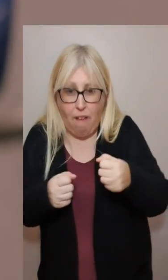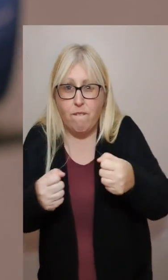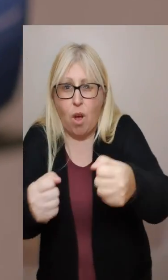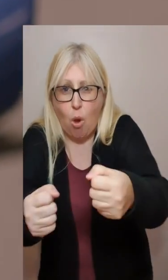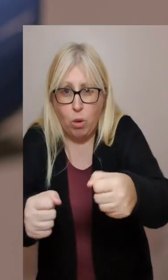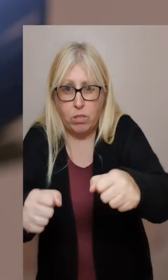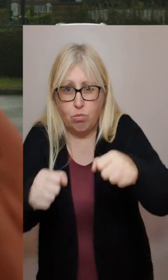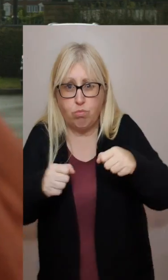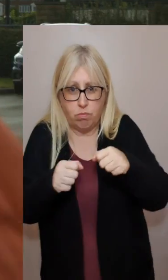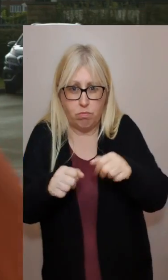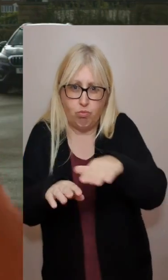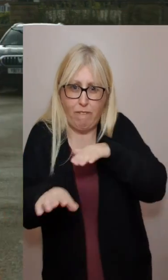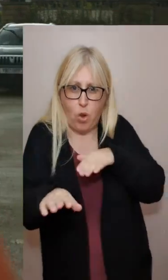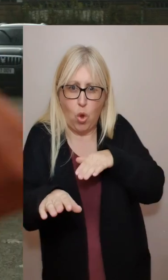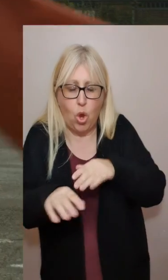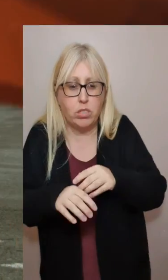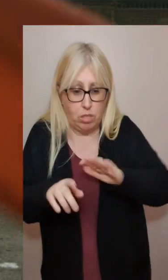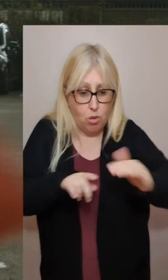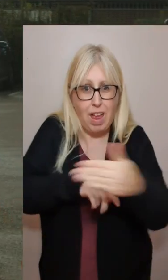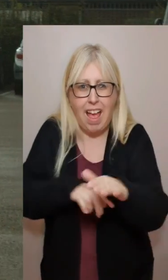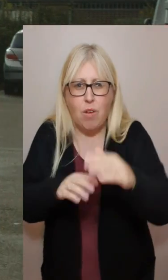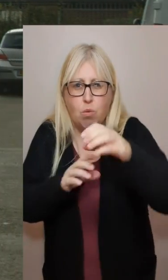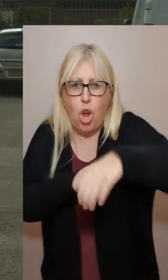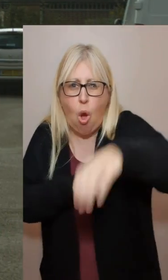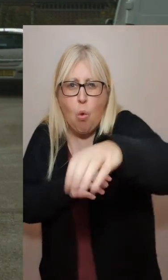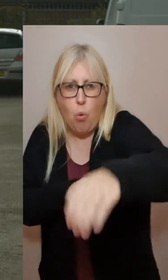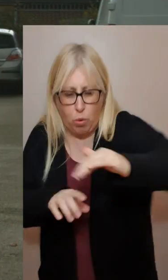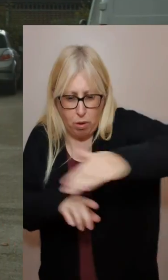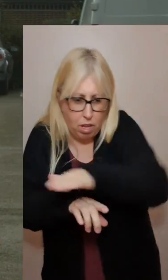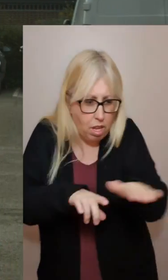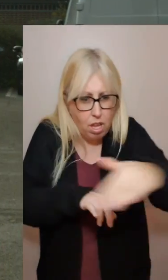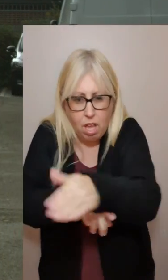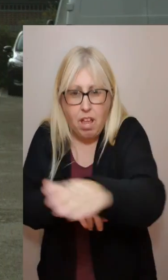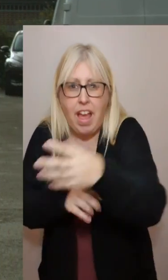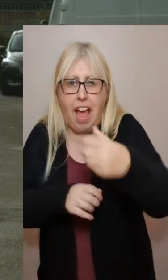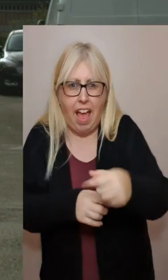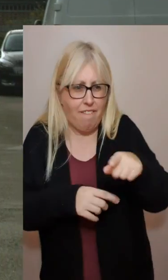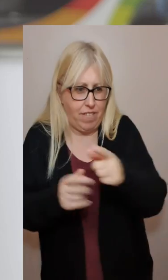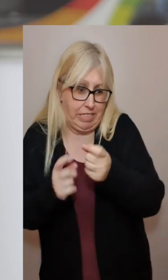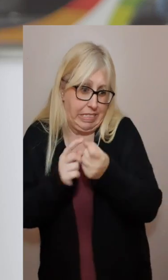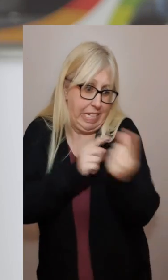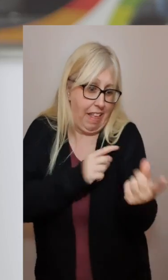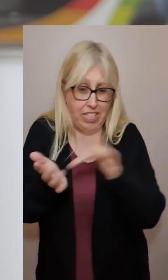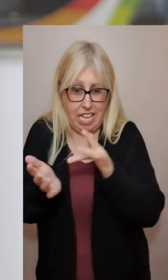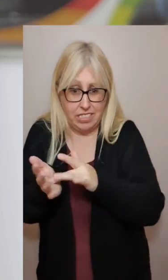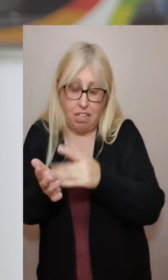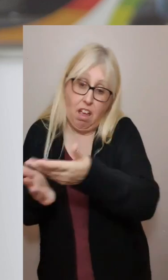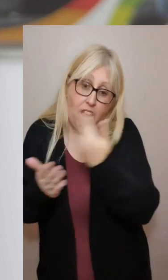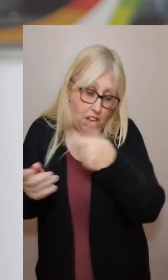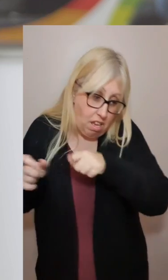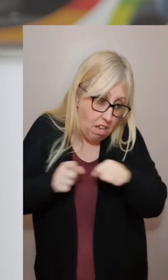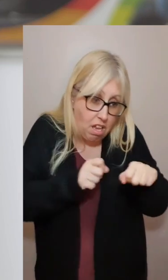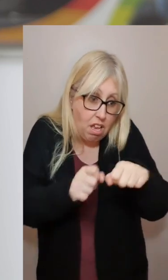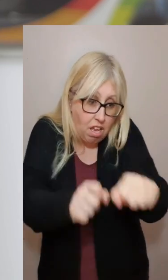round cones, and we've got a short route near to the centre where we take clients on the scooter, looking